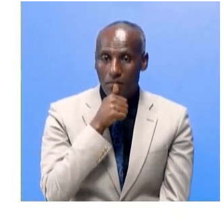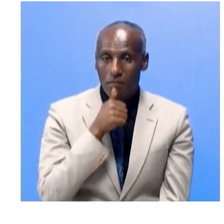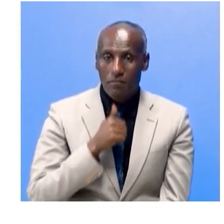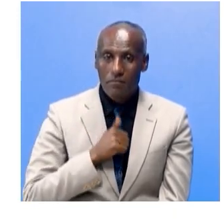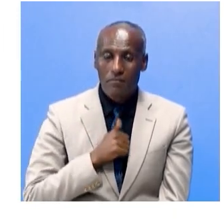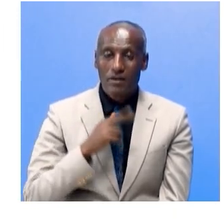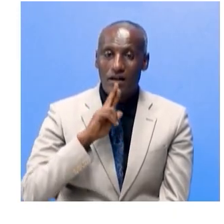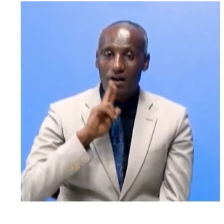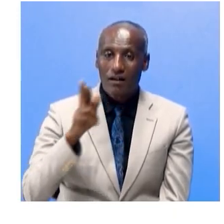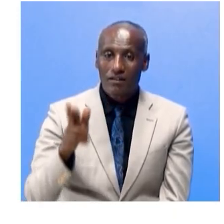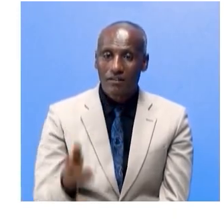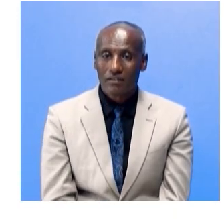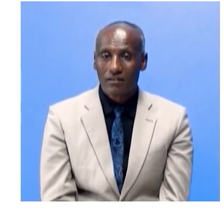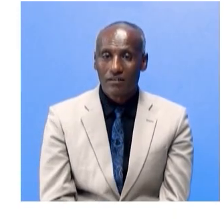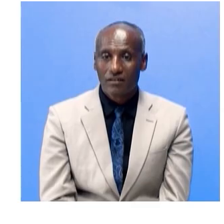Are,